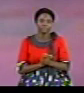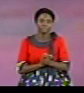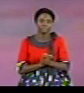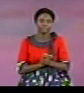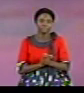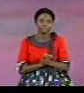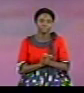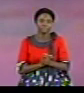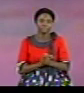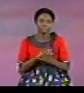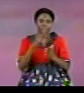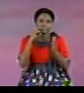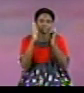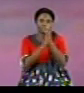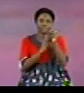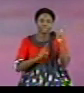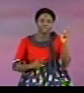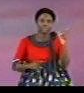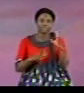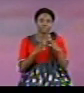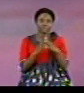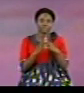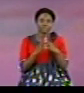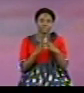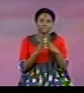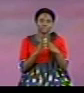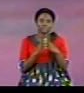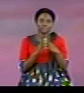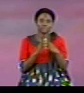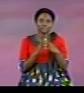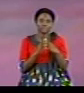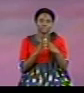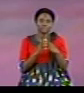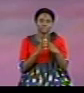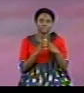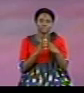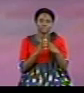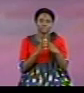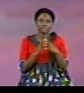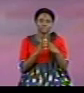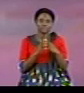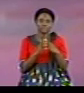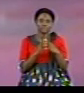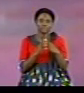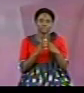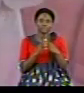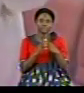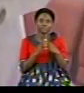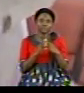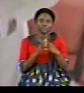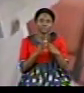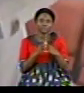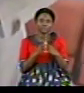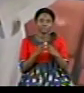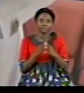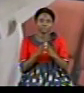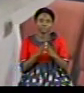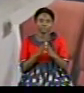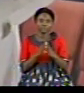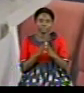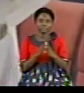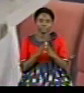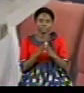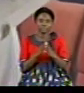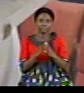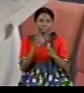Praise the Lord. I present to you Bro Akoto, Akoto in Tabai. He